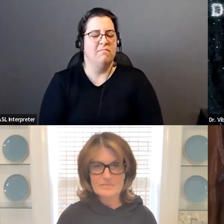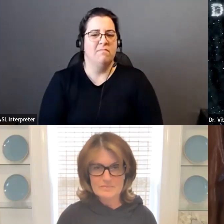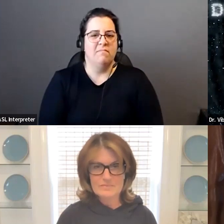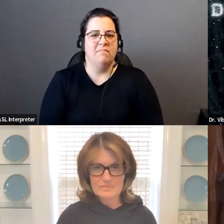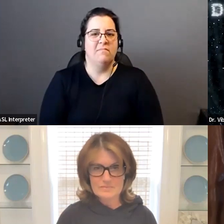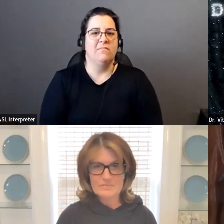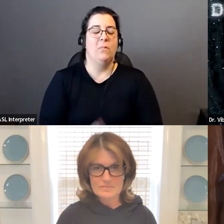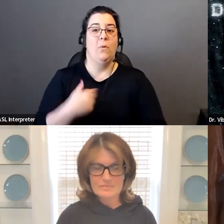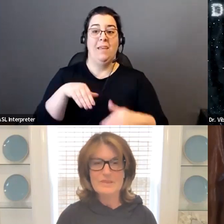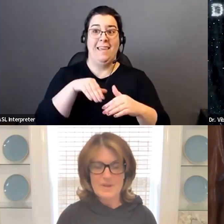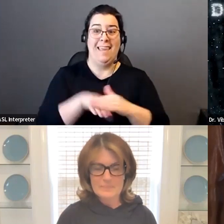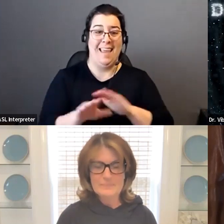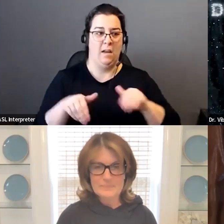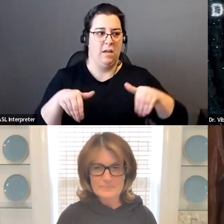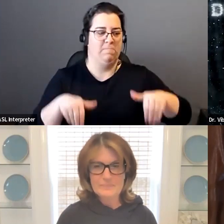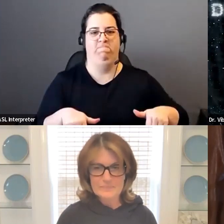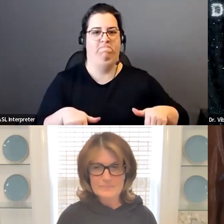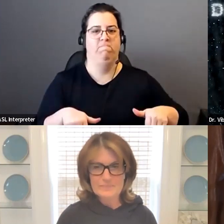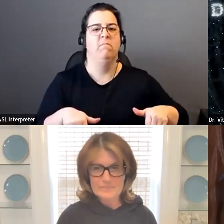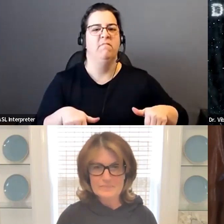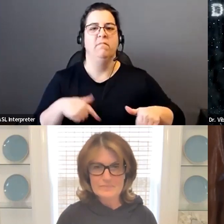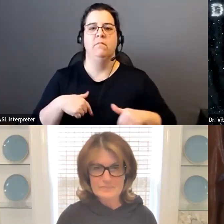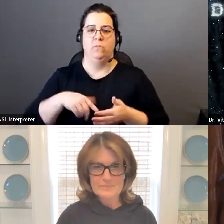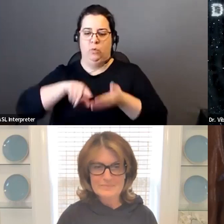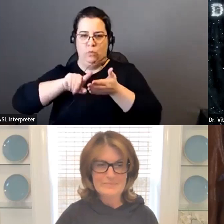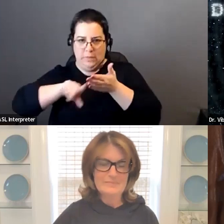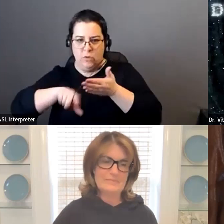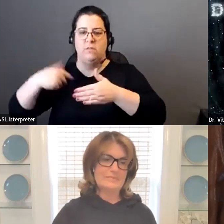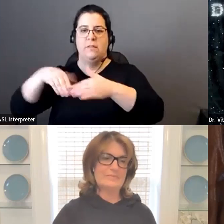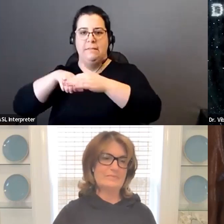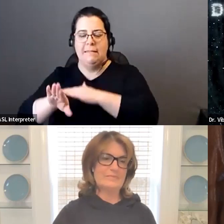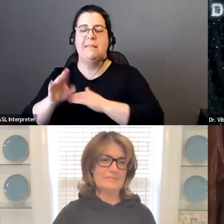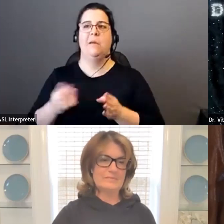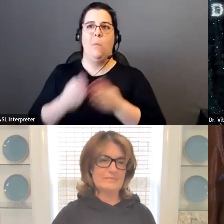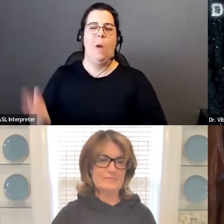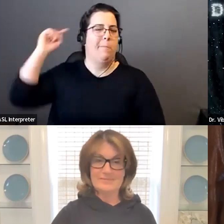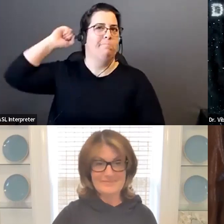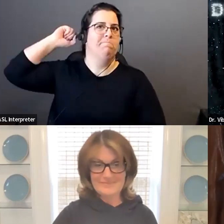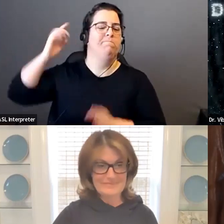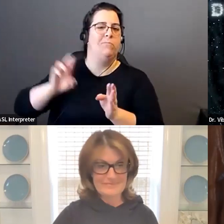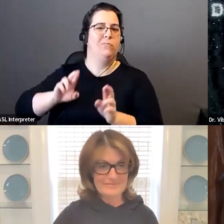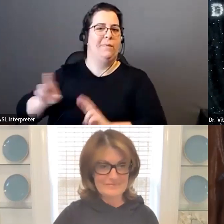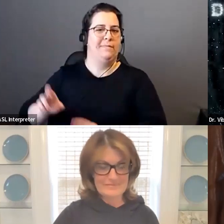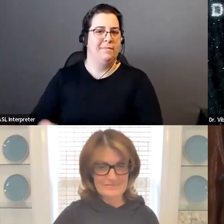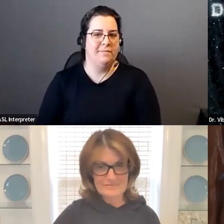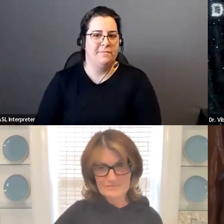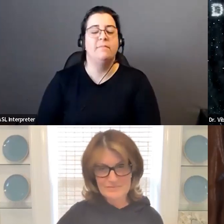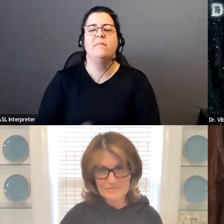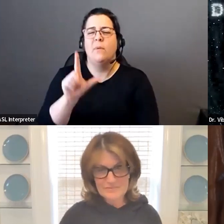research than none. So let me ask Lyndon, okay, if you don't mind me going a little bit deeper with you, if you're